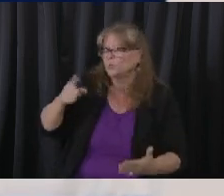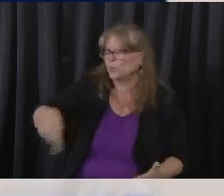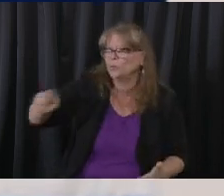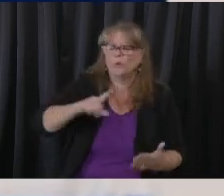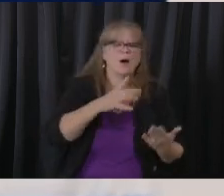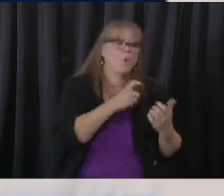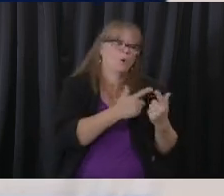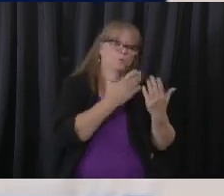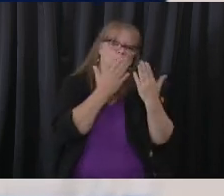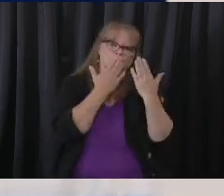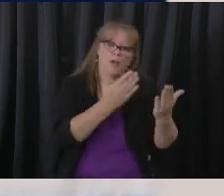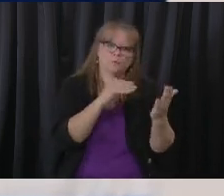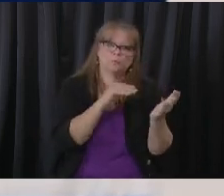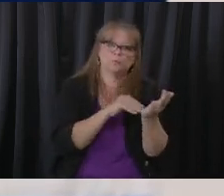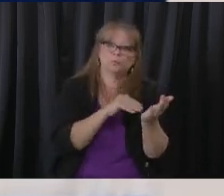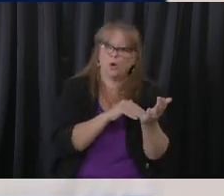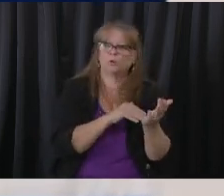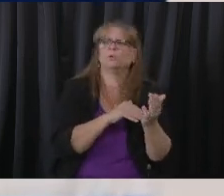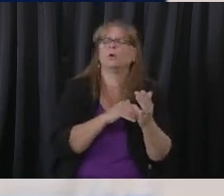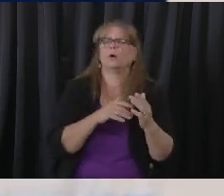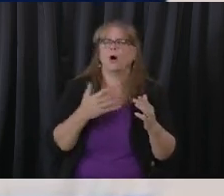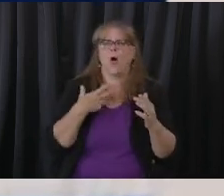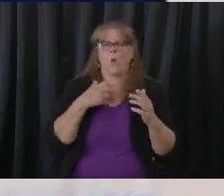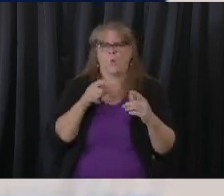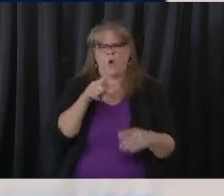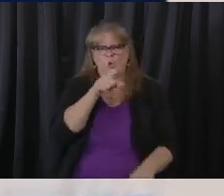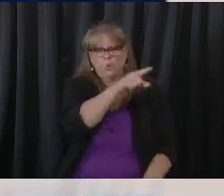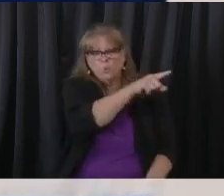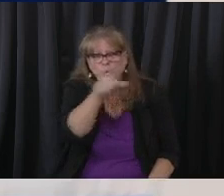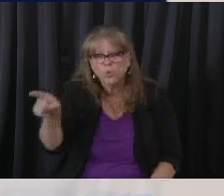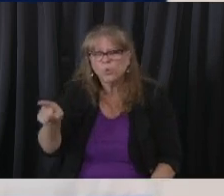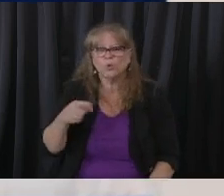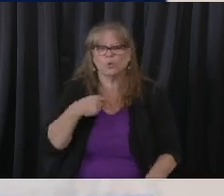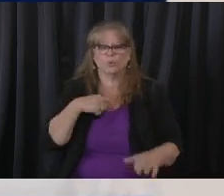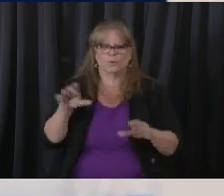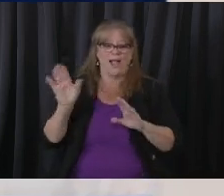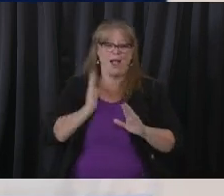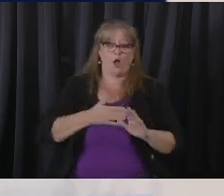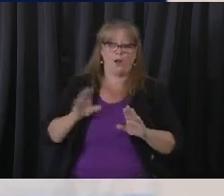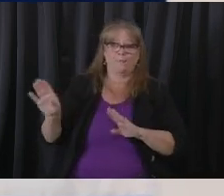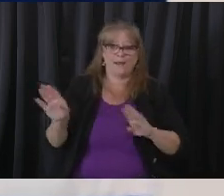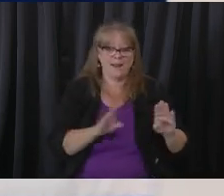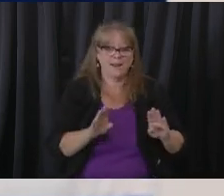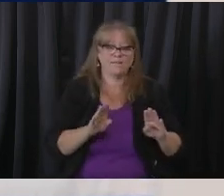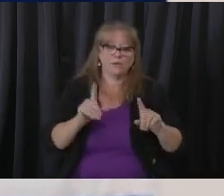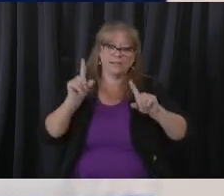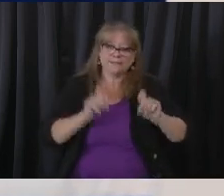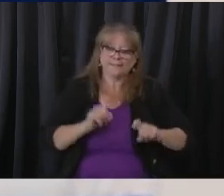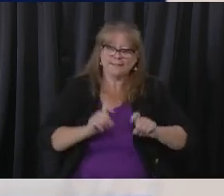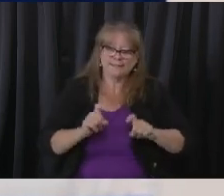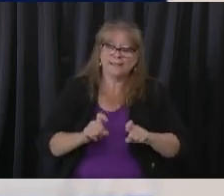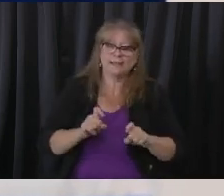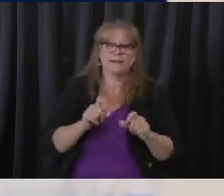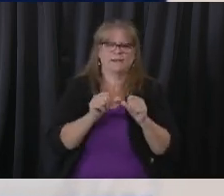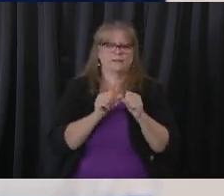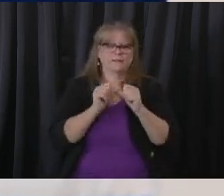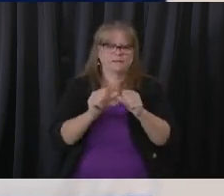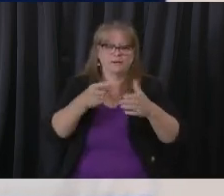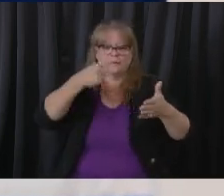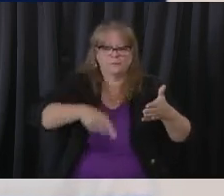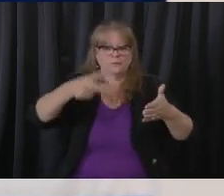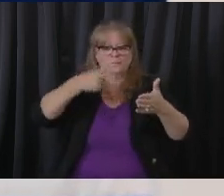weeks. This will help determine how we get through the next few months until we can successfully administer a vaccine and finally go back to